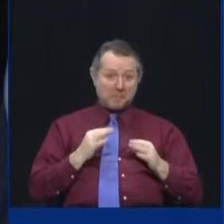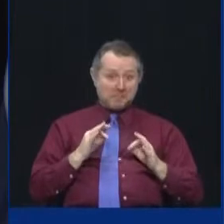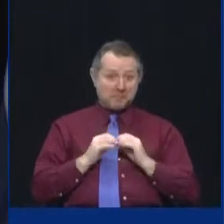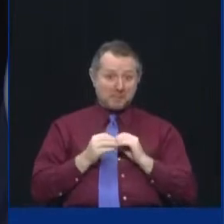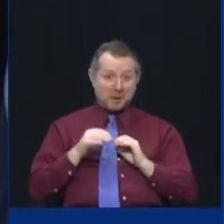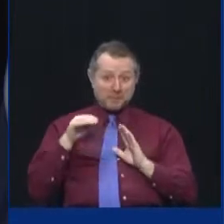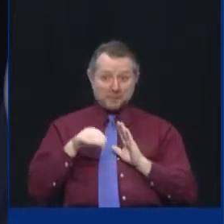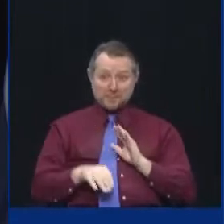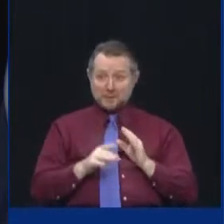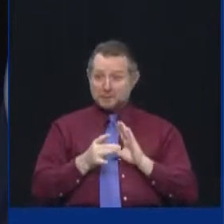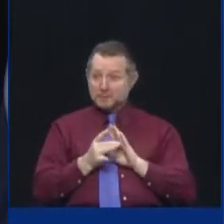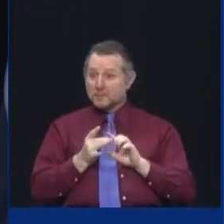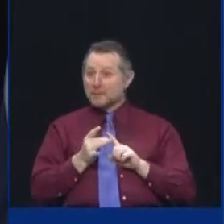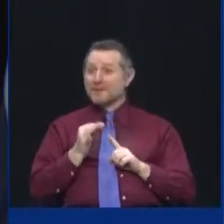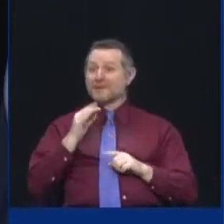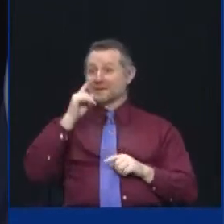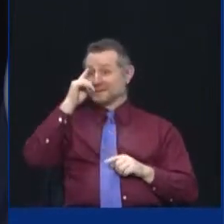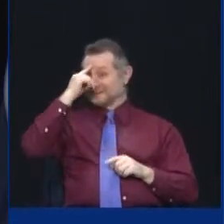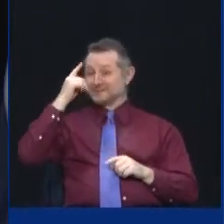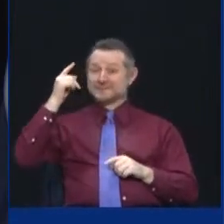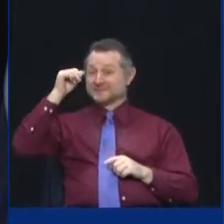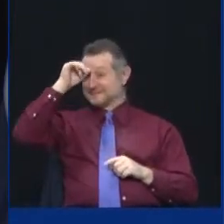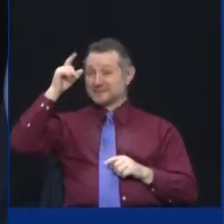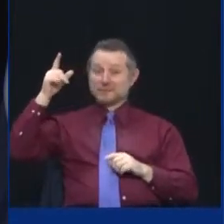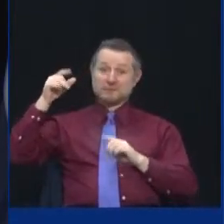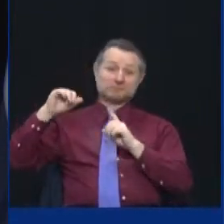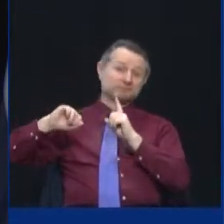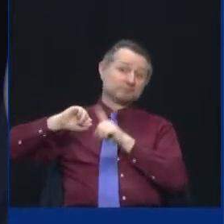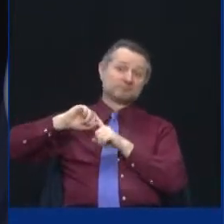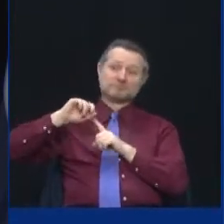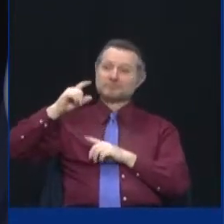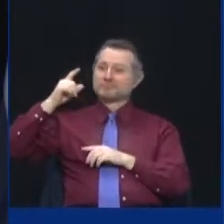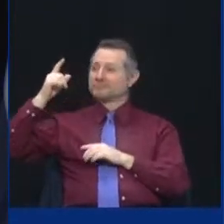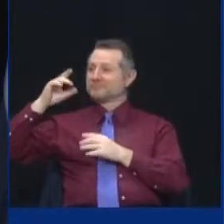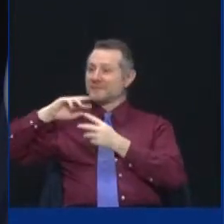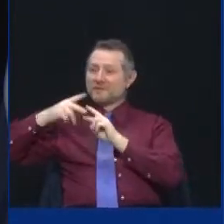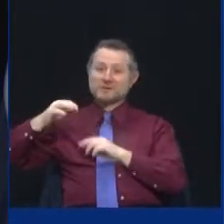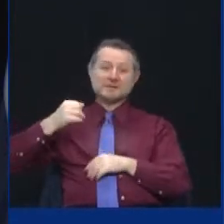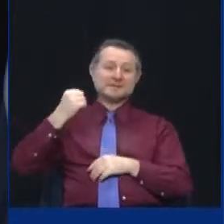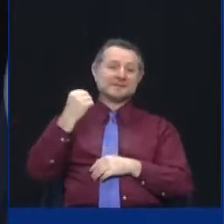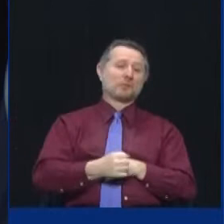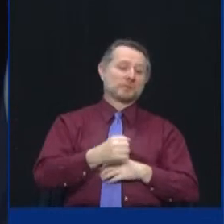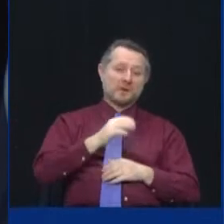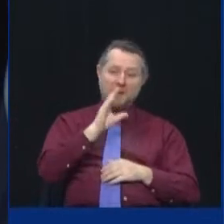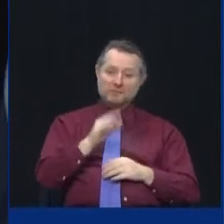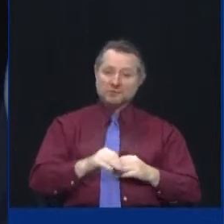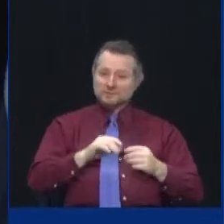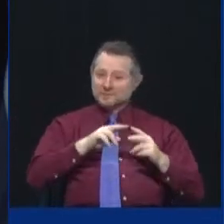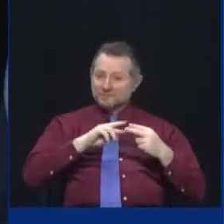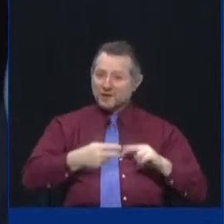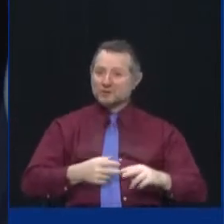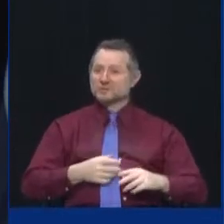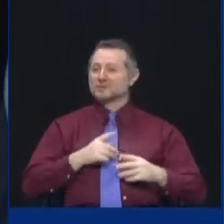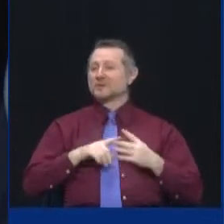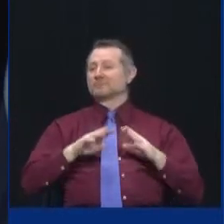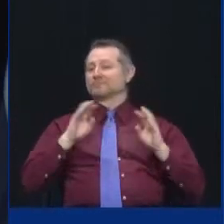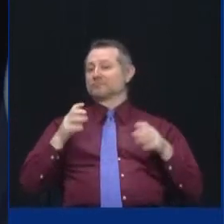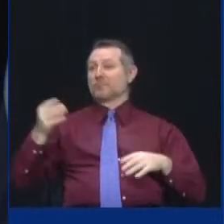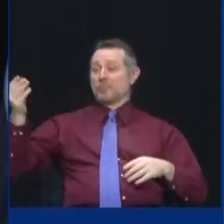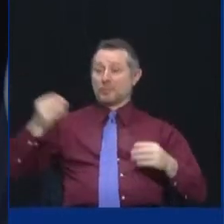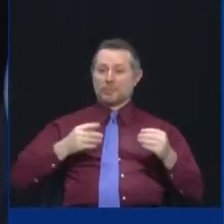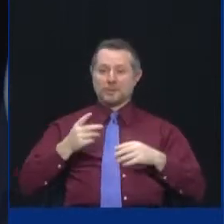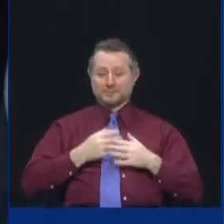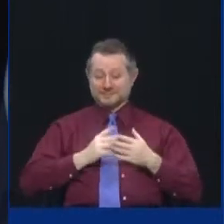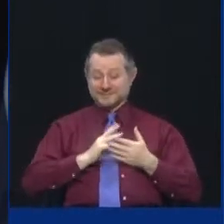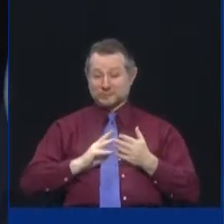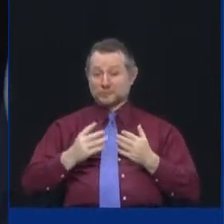an India variant, a South African variant, who knows what could happen in the next 6 weeks. But I don't think